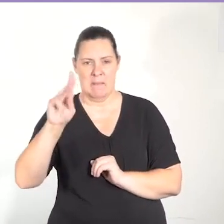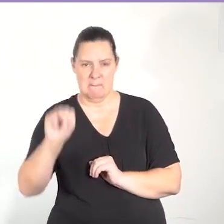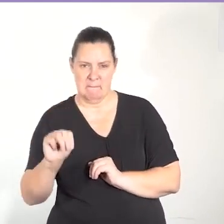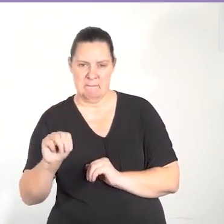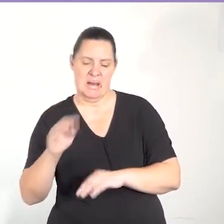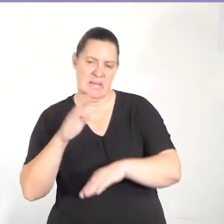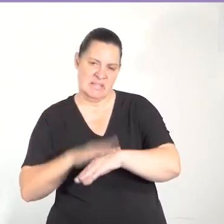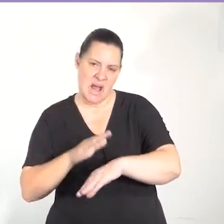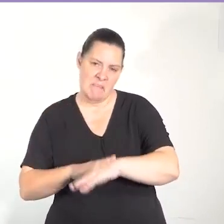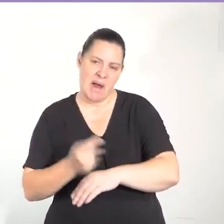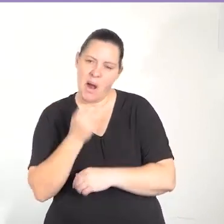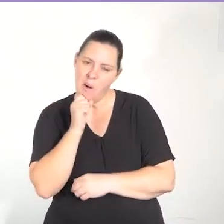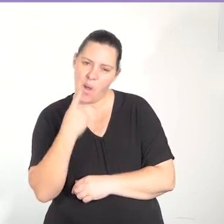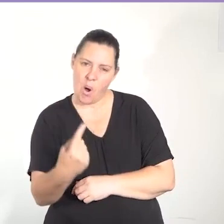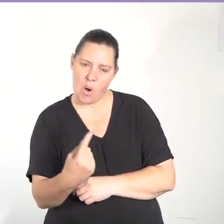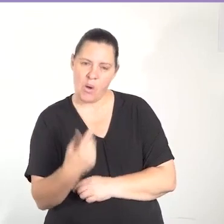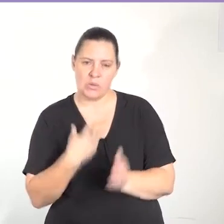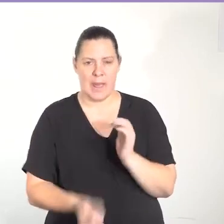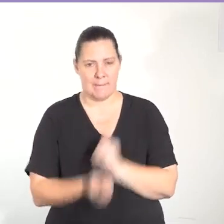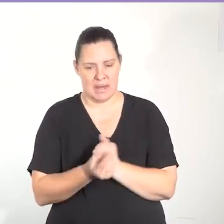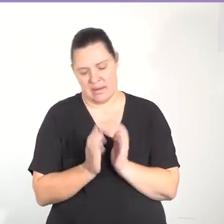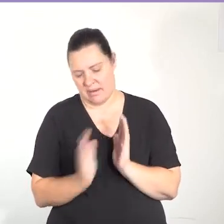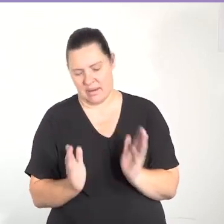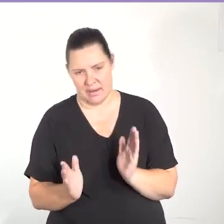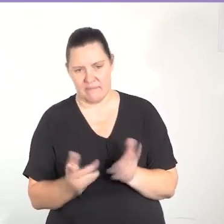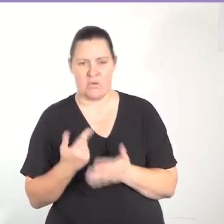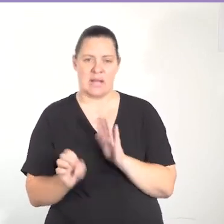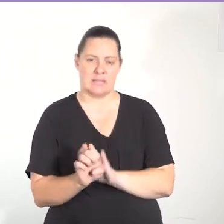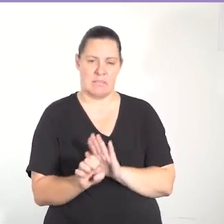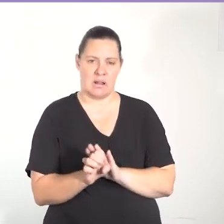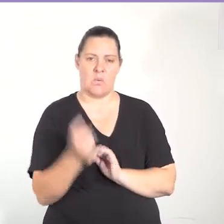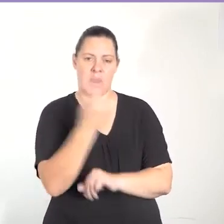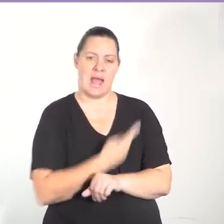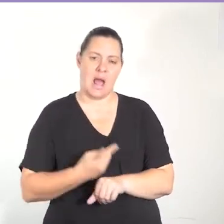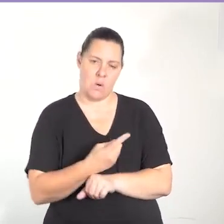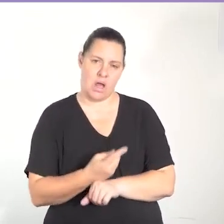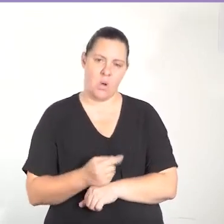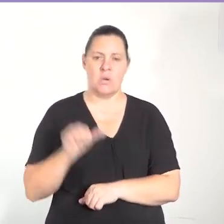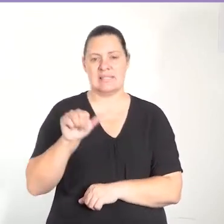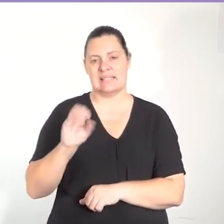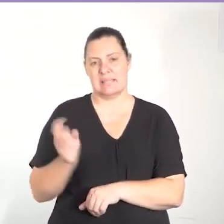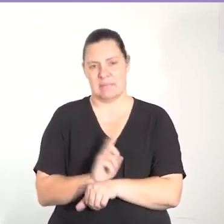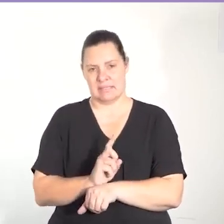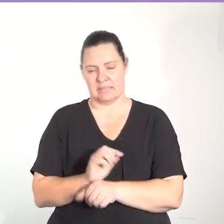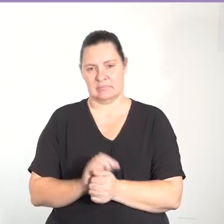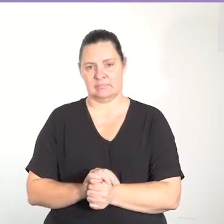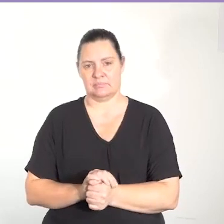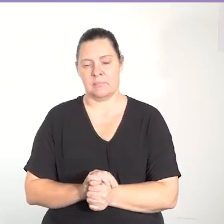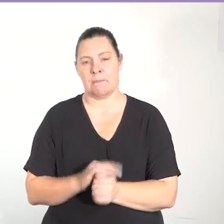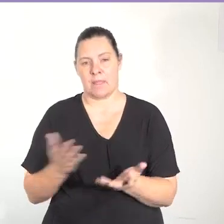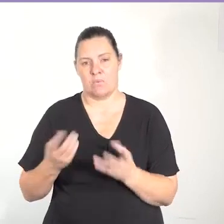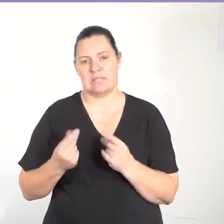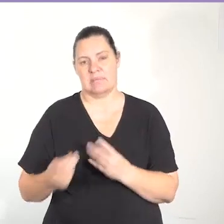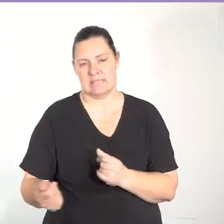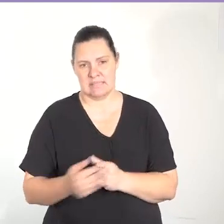kilometers. Time, how long it takes for an event to occur, for example, 1 hour or 60 minutes. Then we